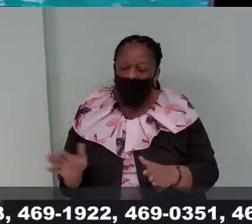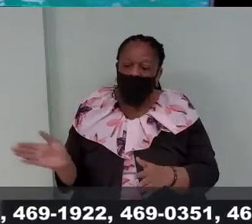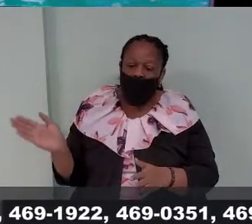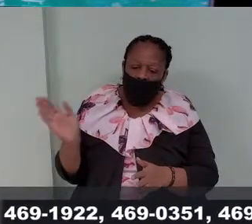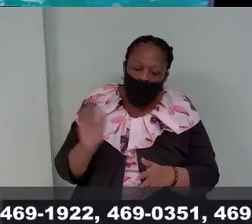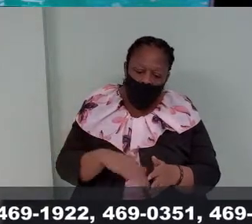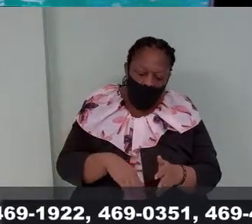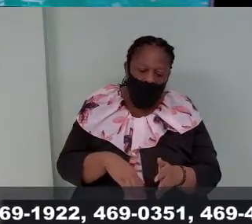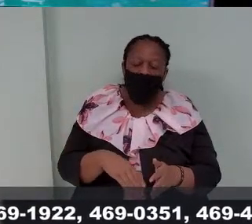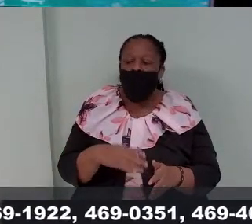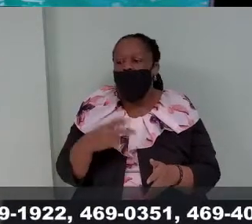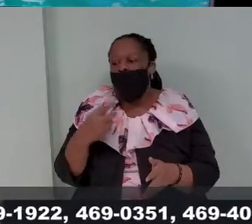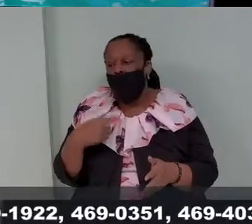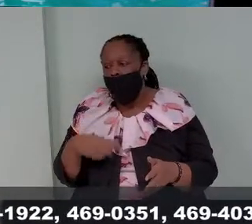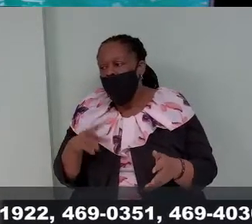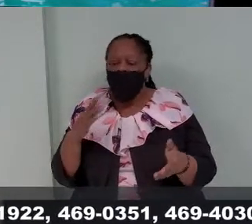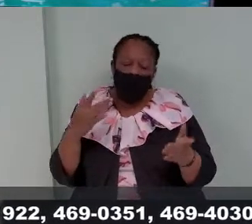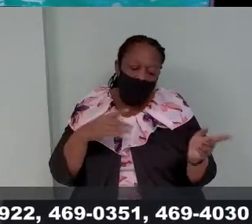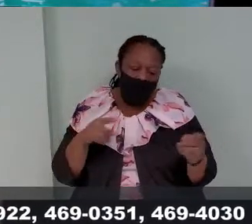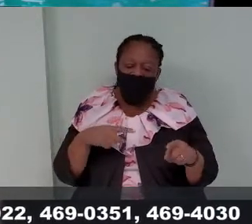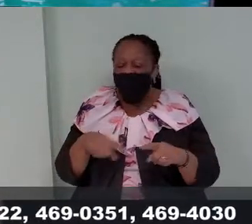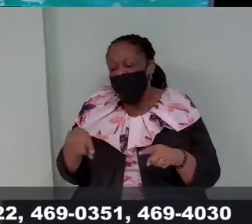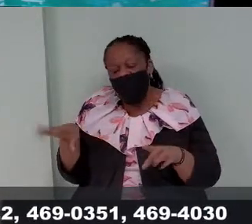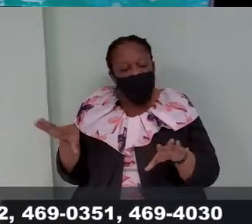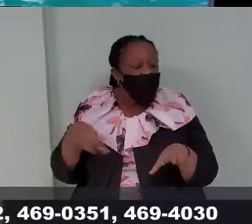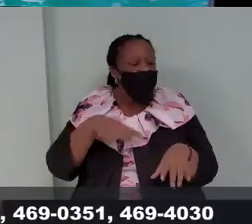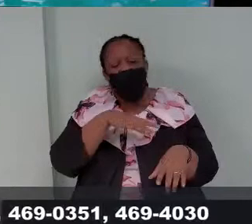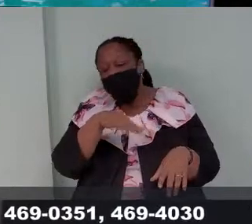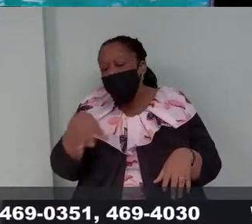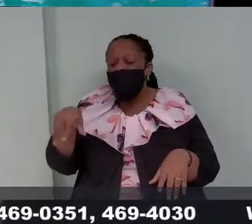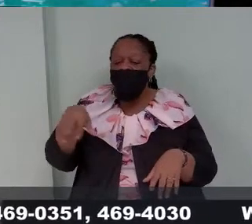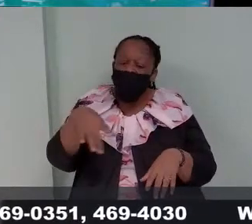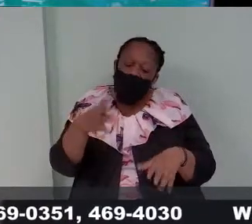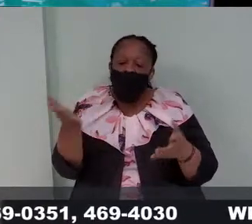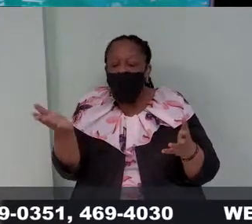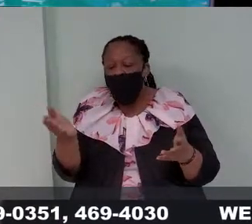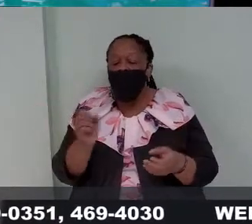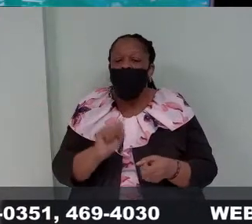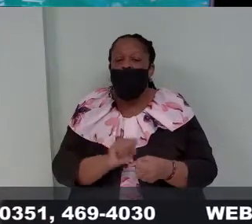being deliberated and looked at by the medical team, the